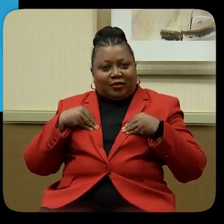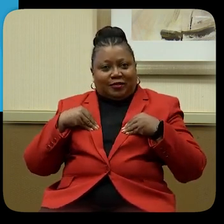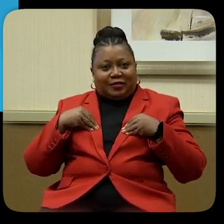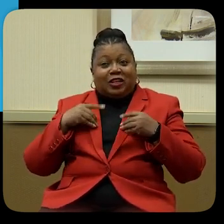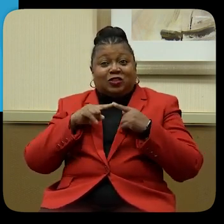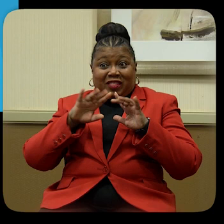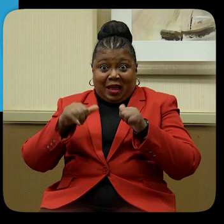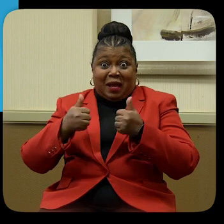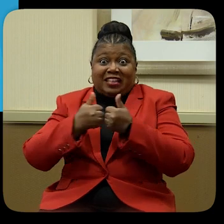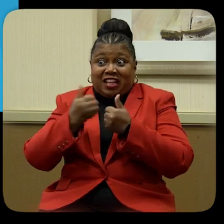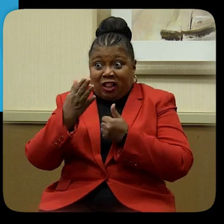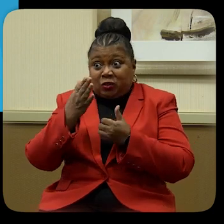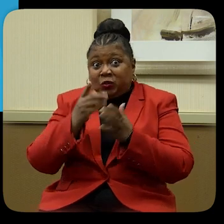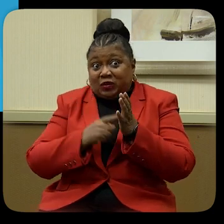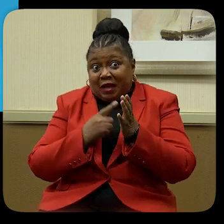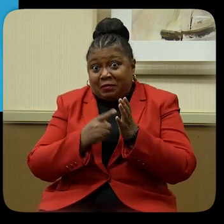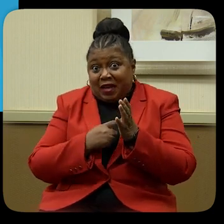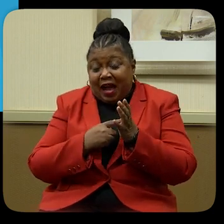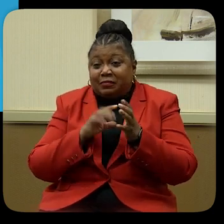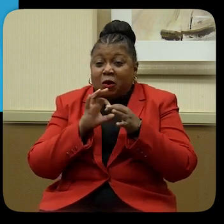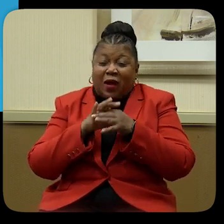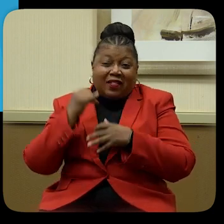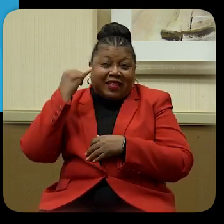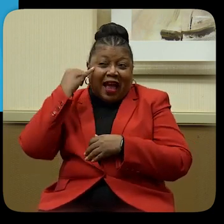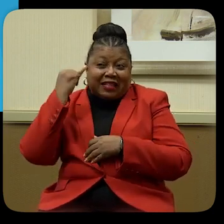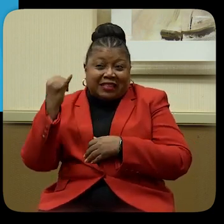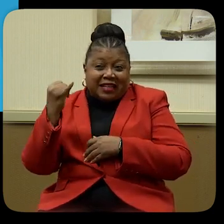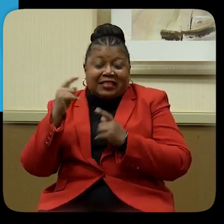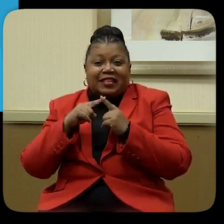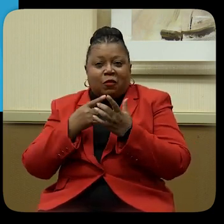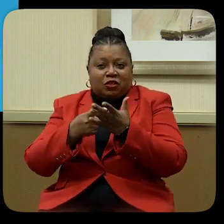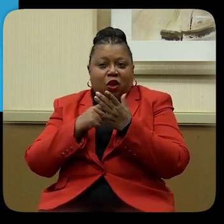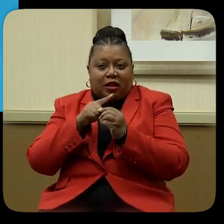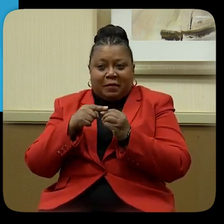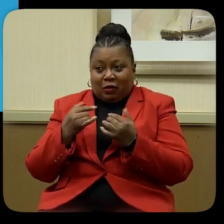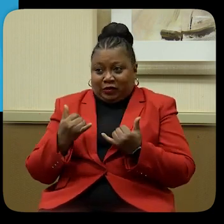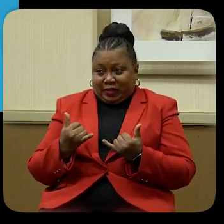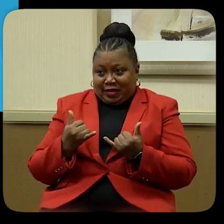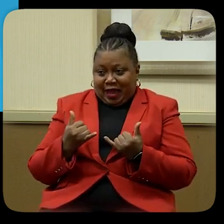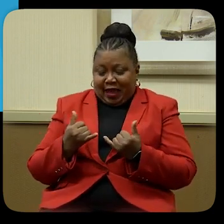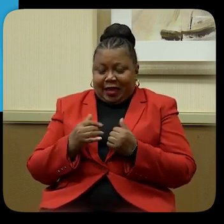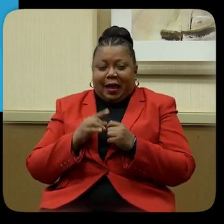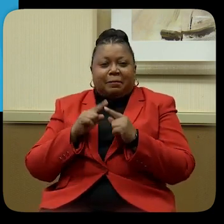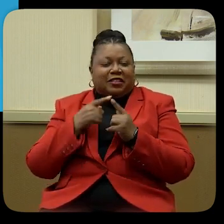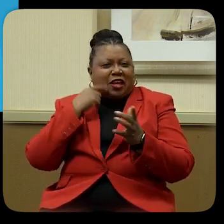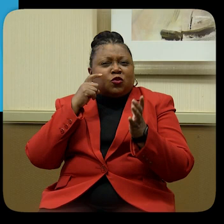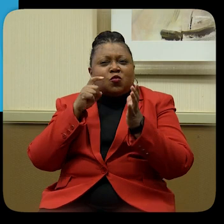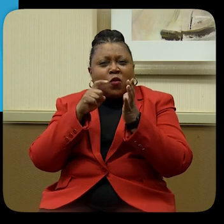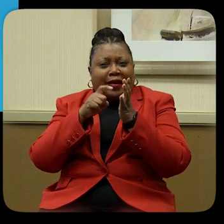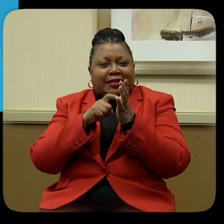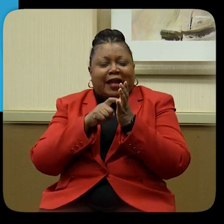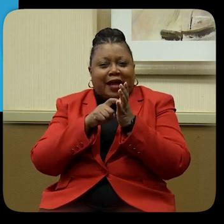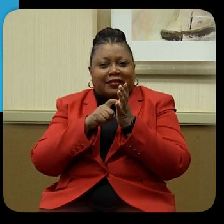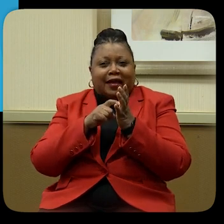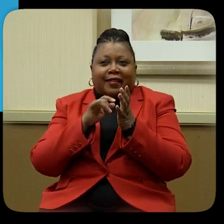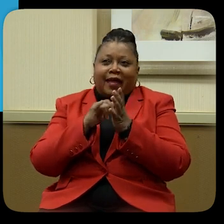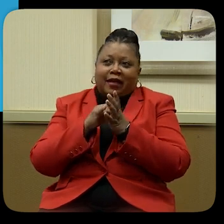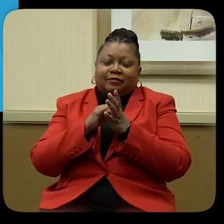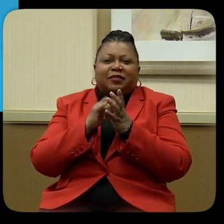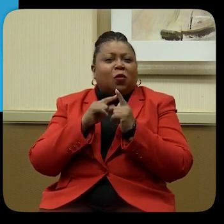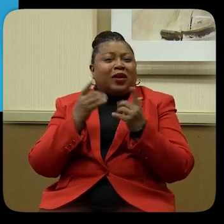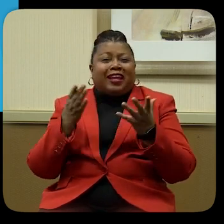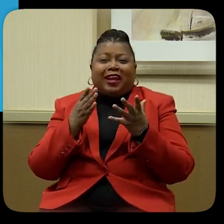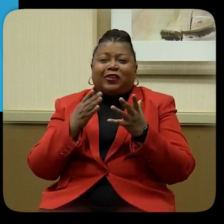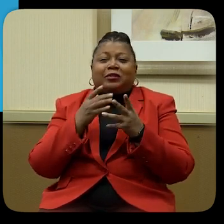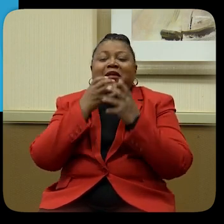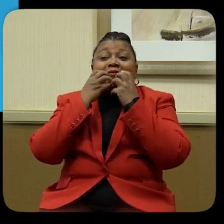may challenge you in some ways around the ideas that we're going to talk about today. but just recognizing that, that we're